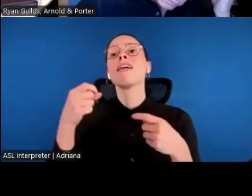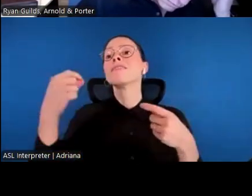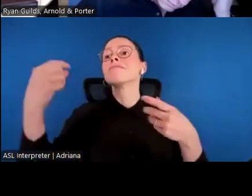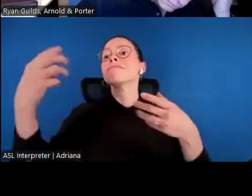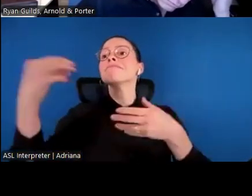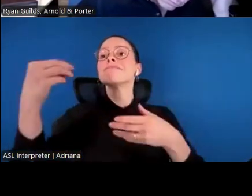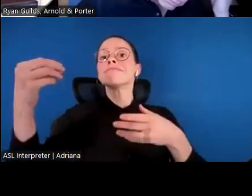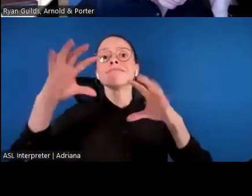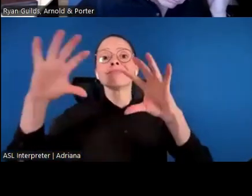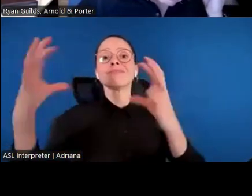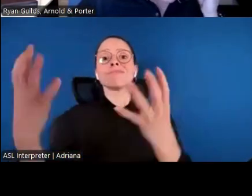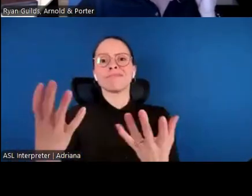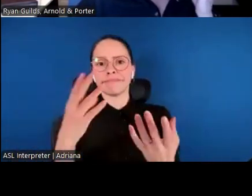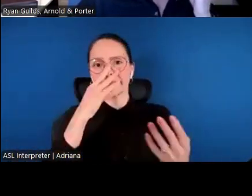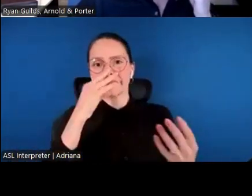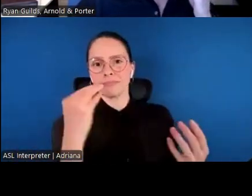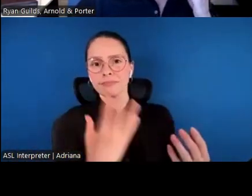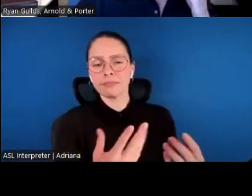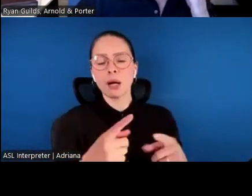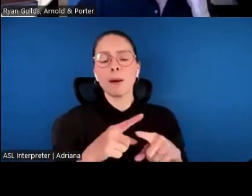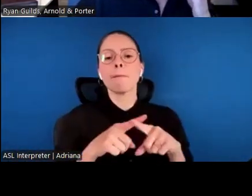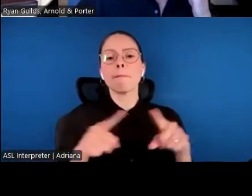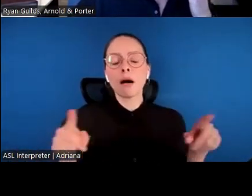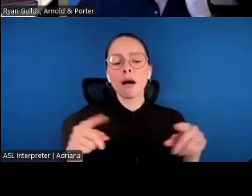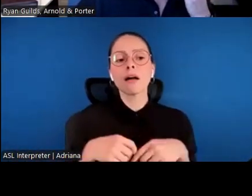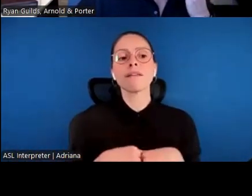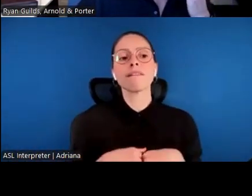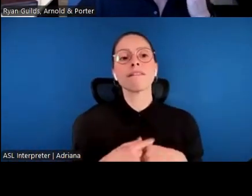if you have a court martial going on,